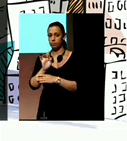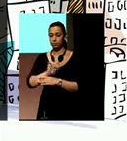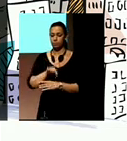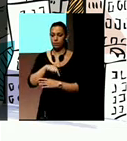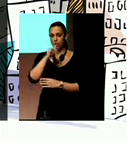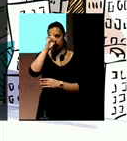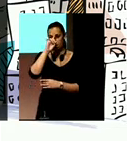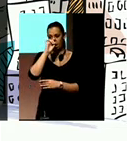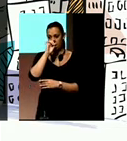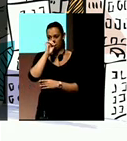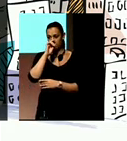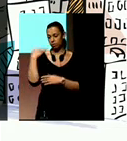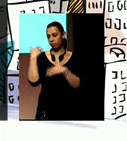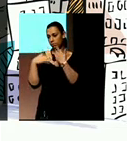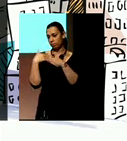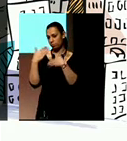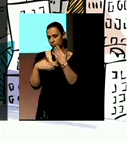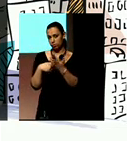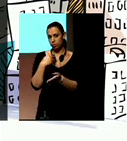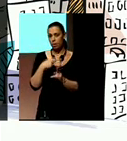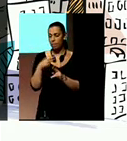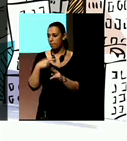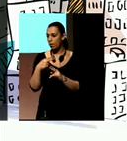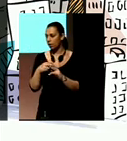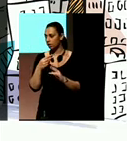for the accessibility.